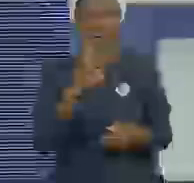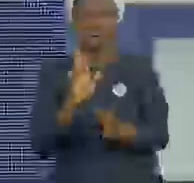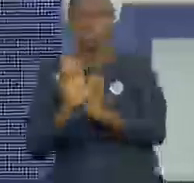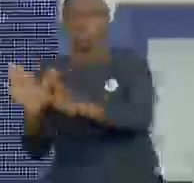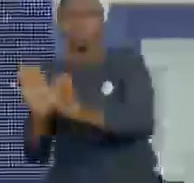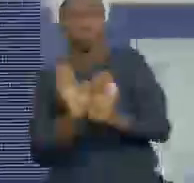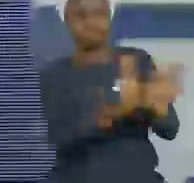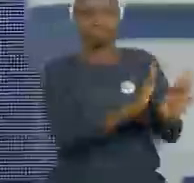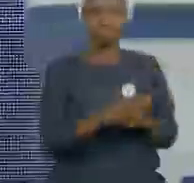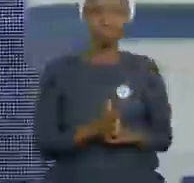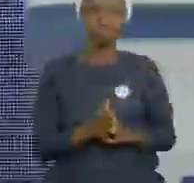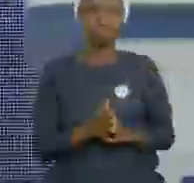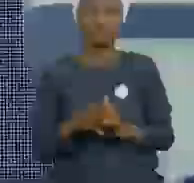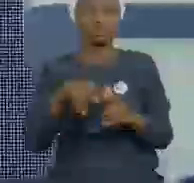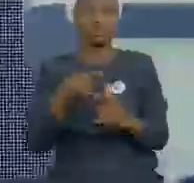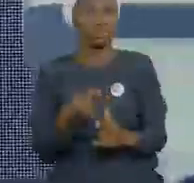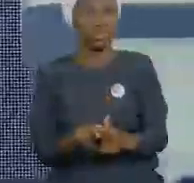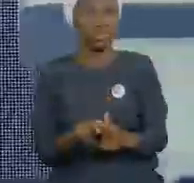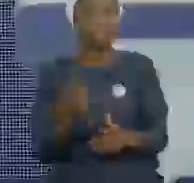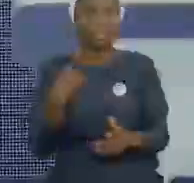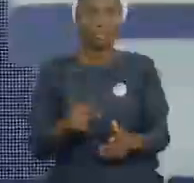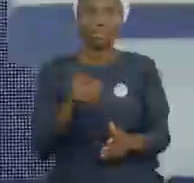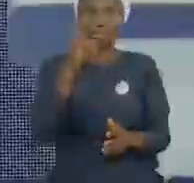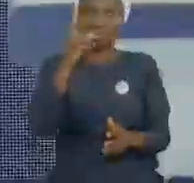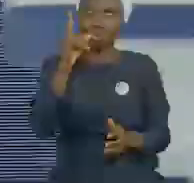And then the word came from above.